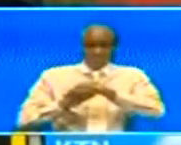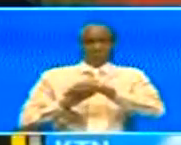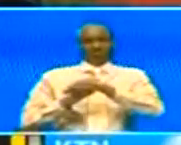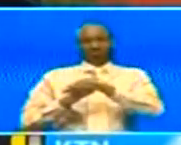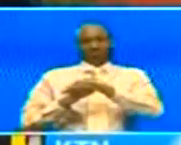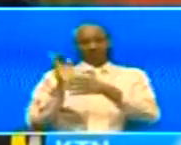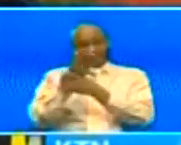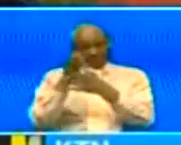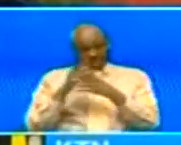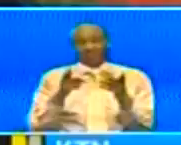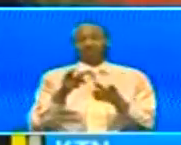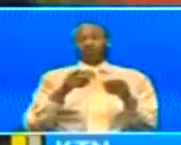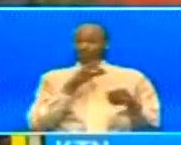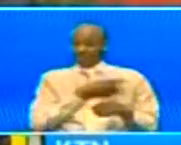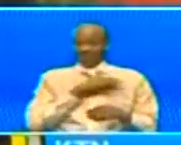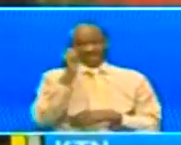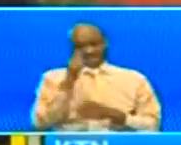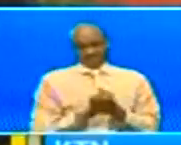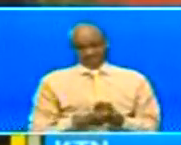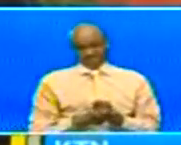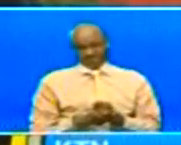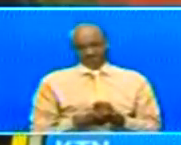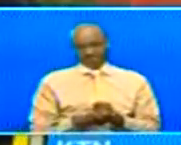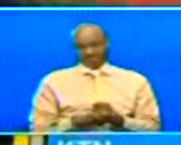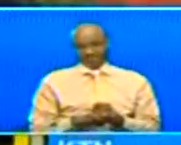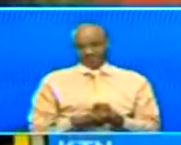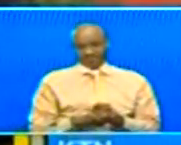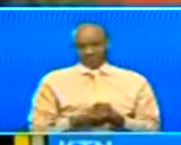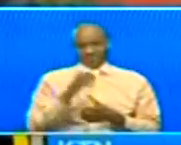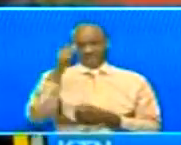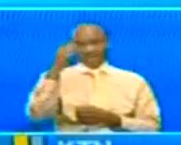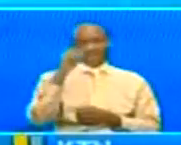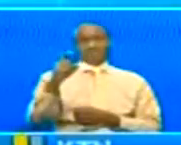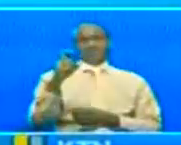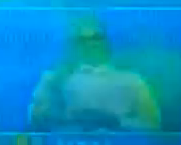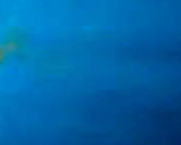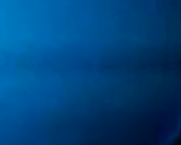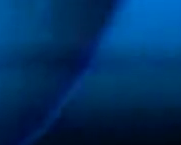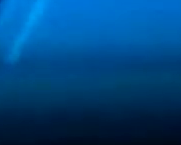in Kenya's interest. For KTN, I'm Alex Chamwada.